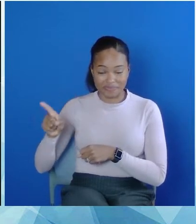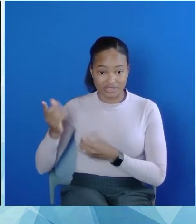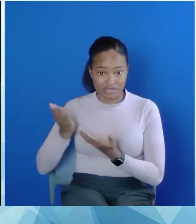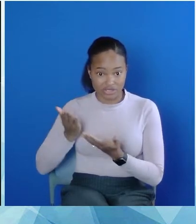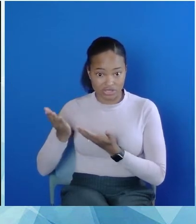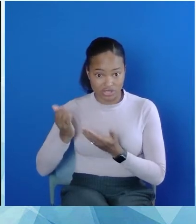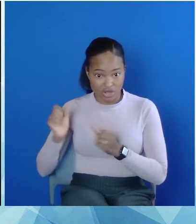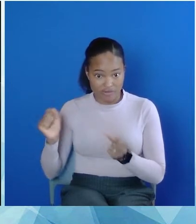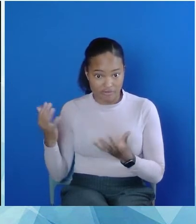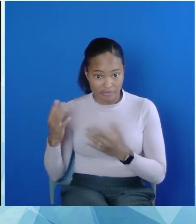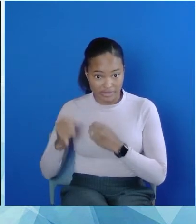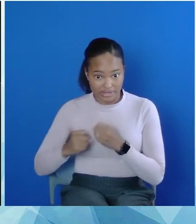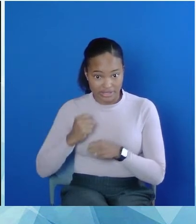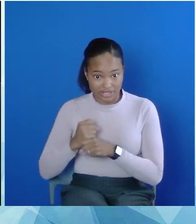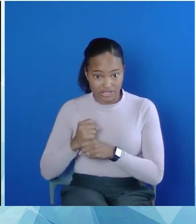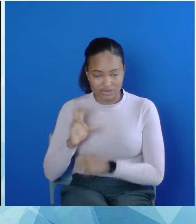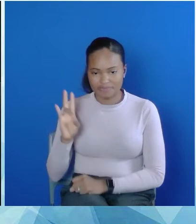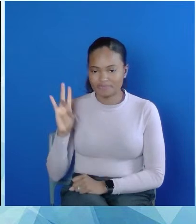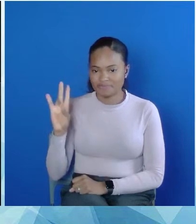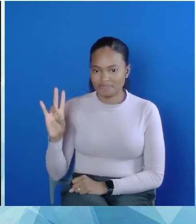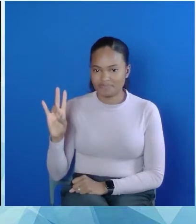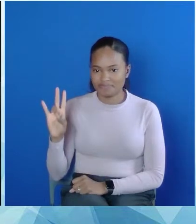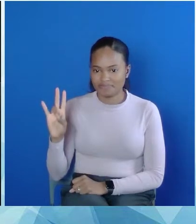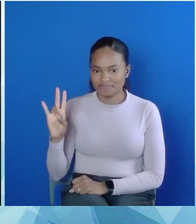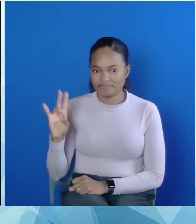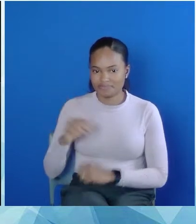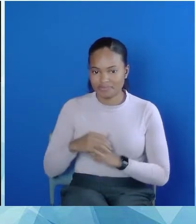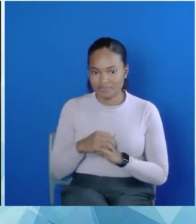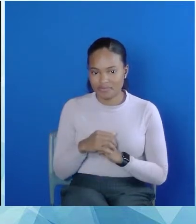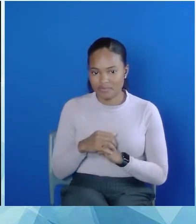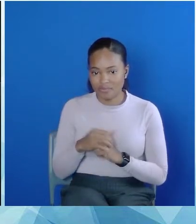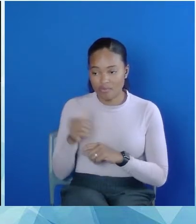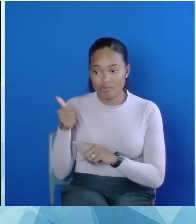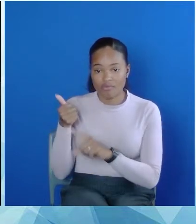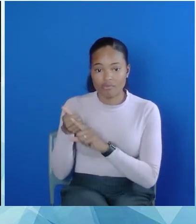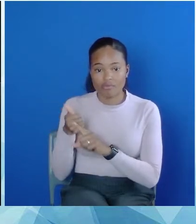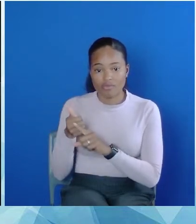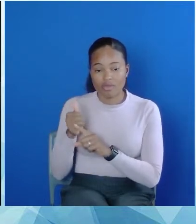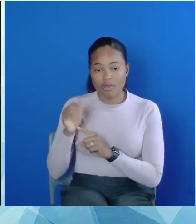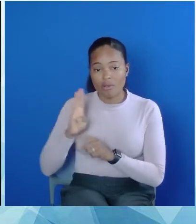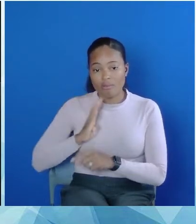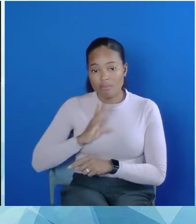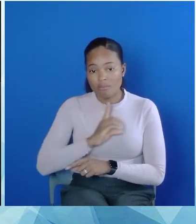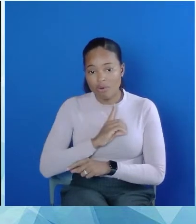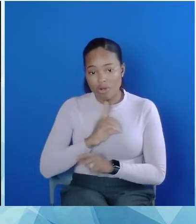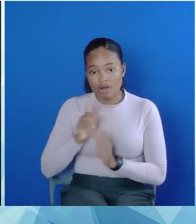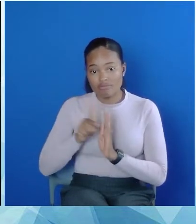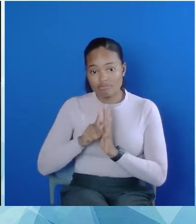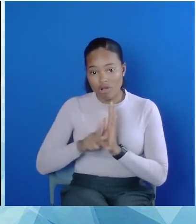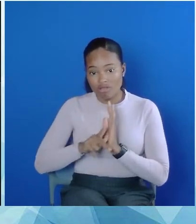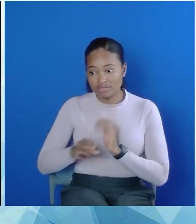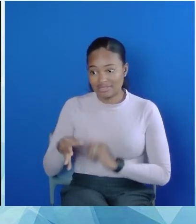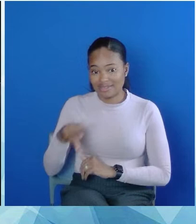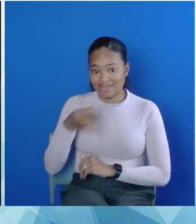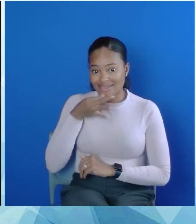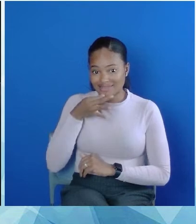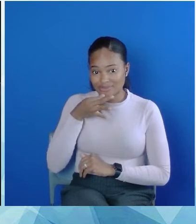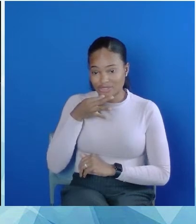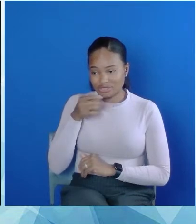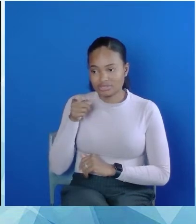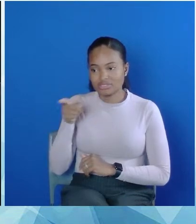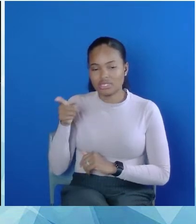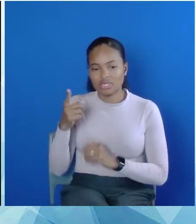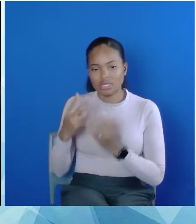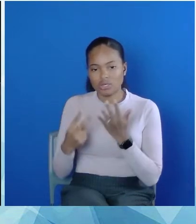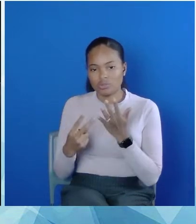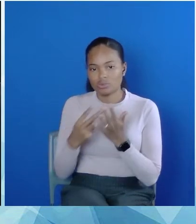of 7 years. He was the board policy expert, and he reviewed almost